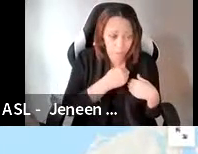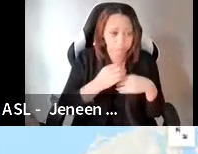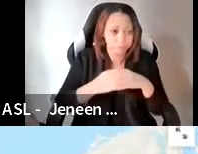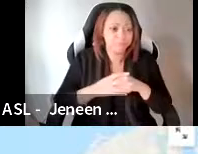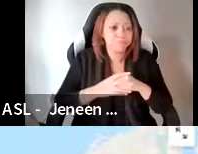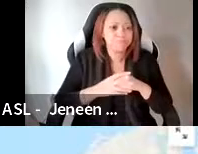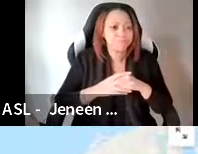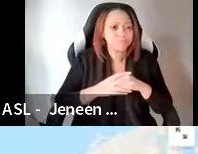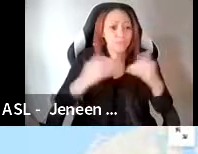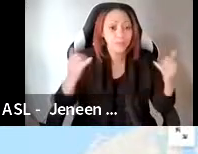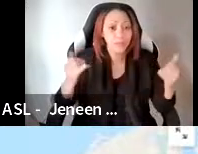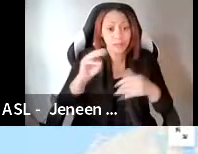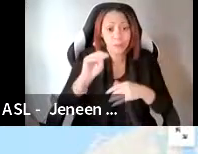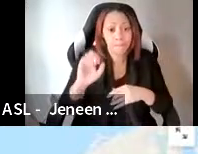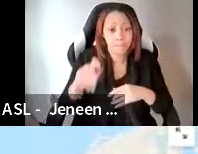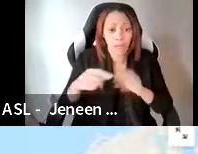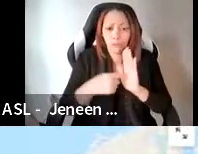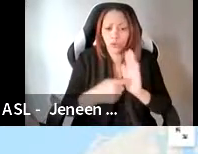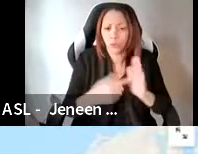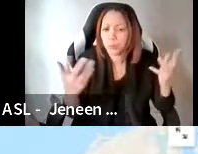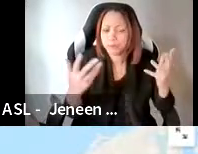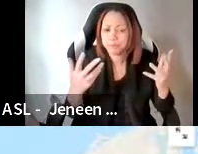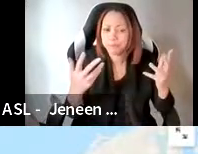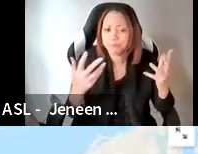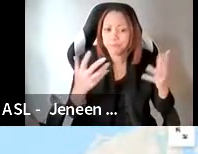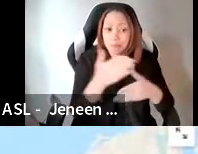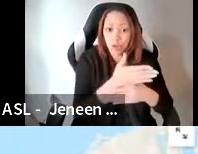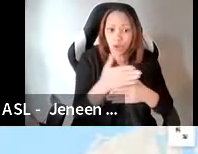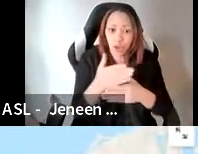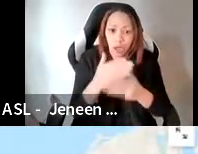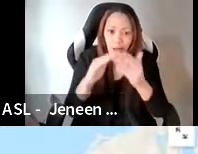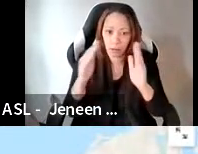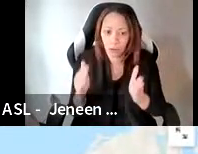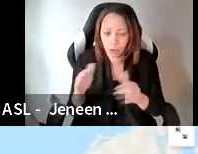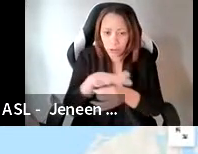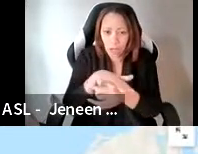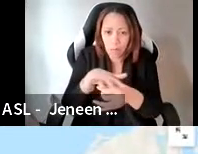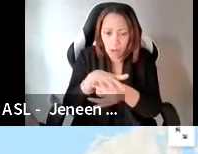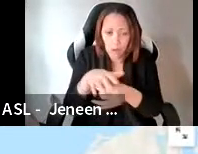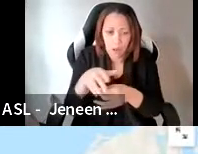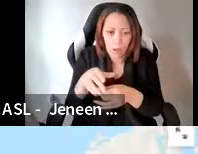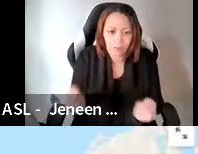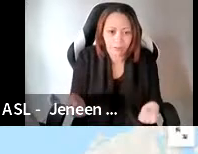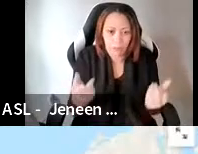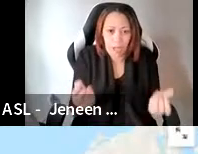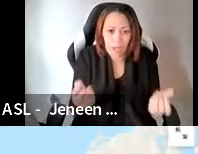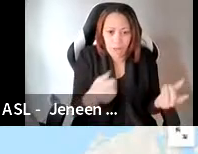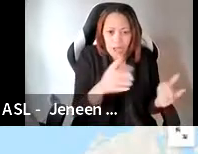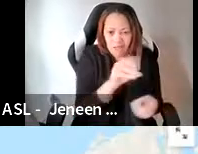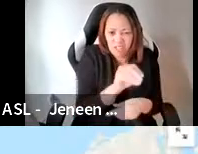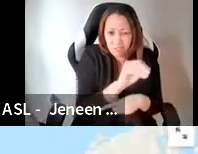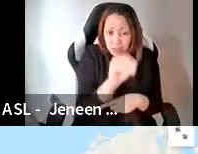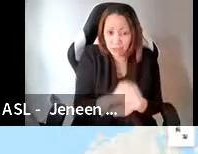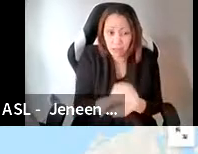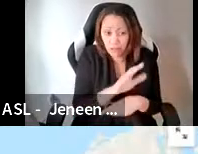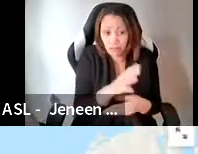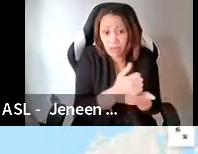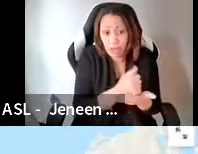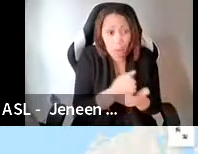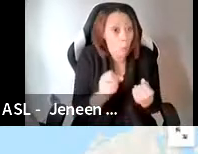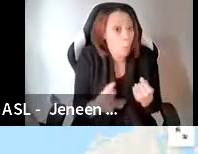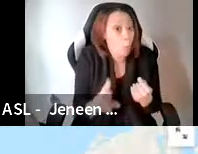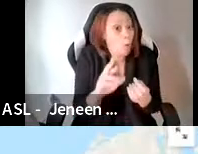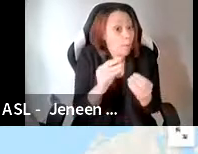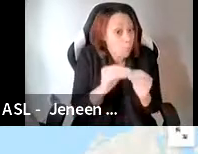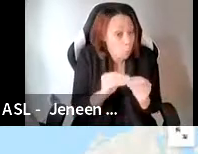So this map shows the share of households in a neighborhood that are spending 50% of their income or more